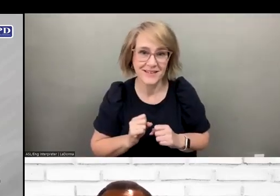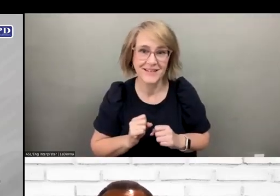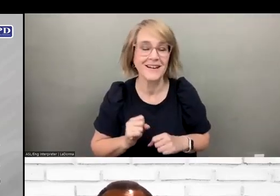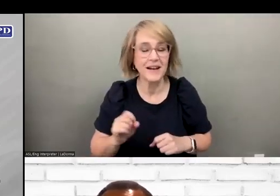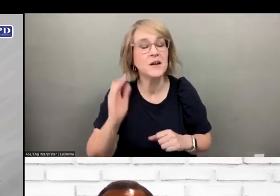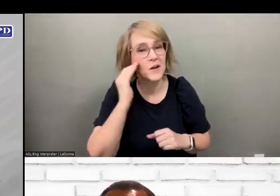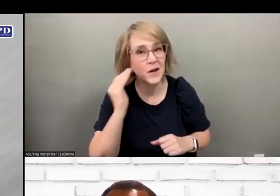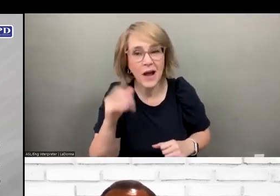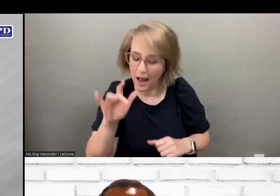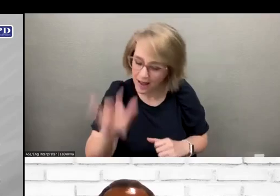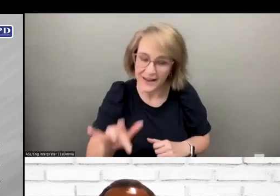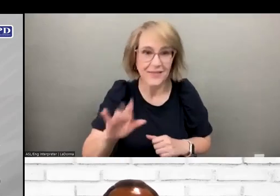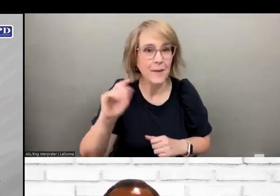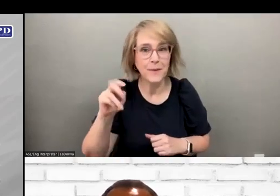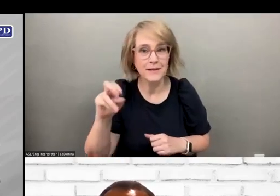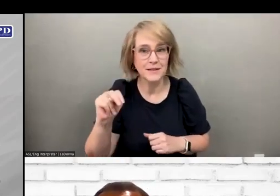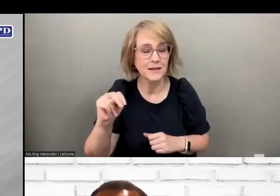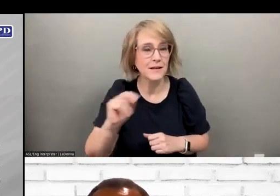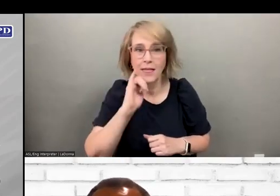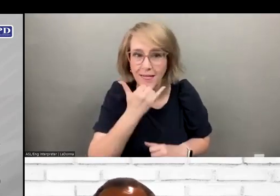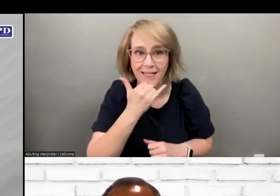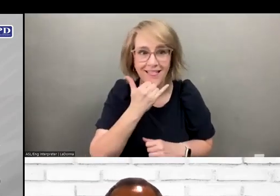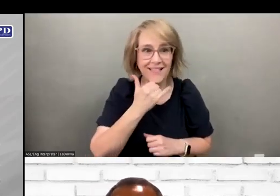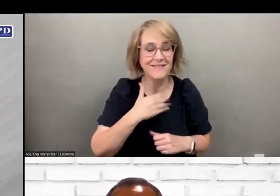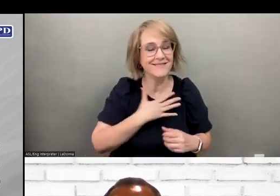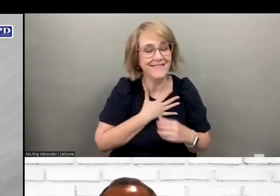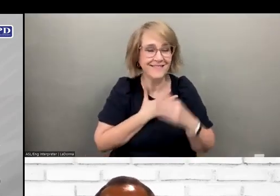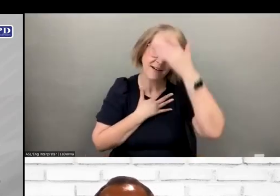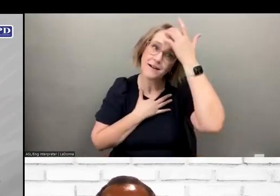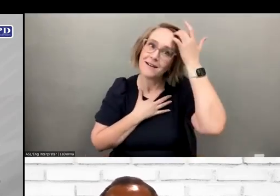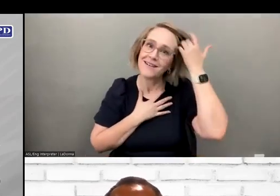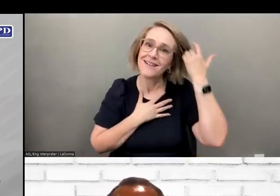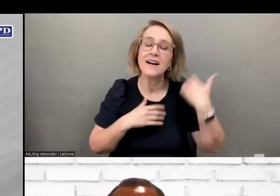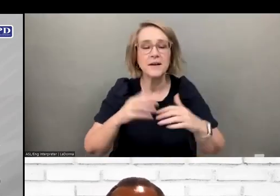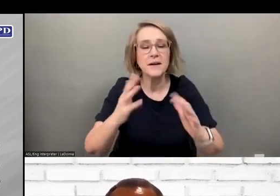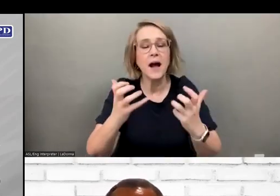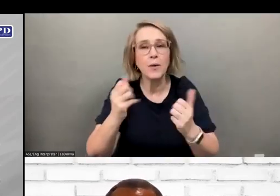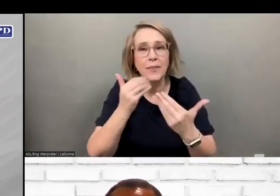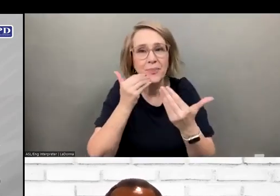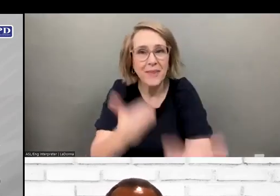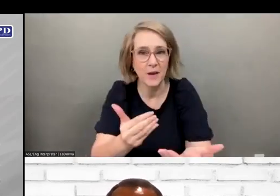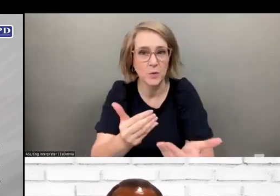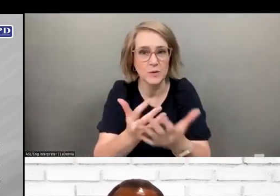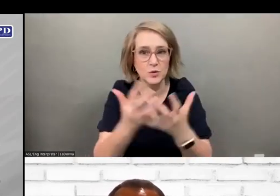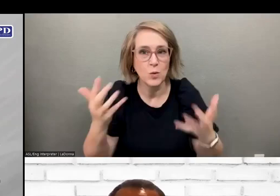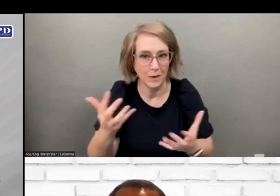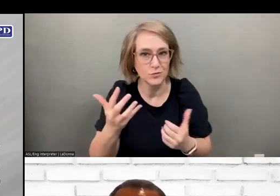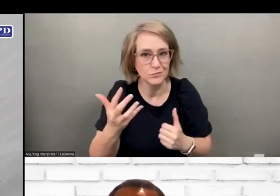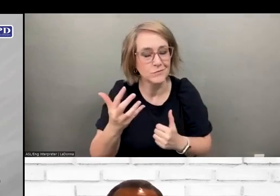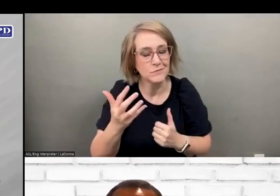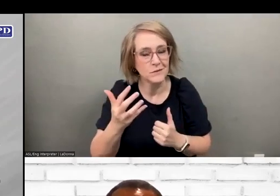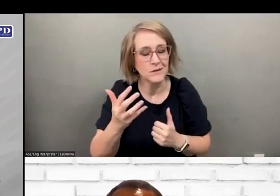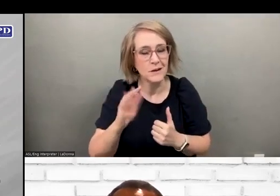You know what? I hit that button even subconsciously. But no, I just wanted to thank you so much for